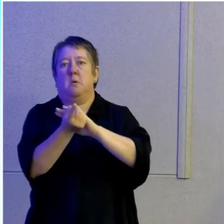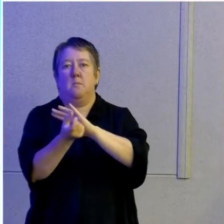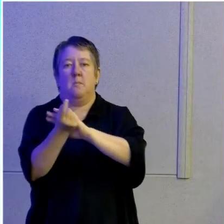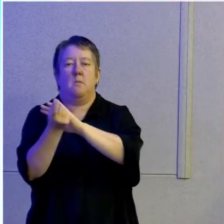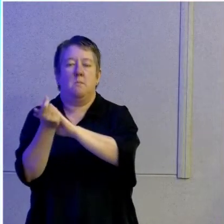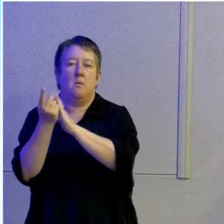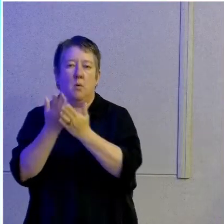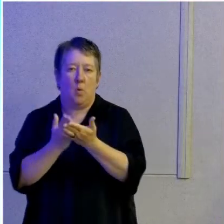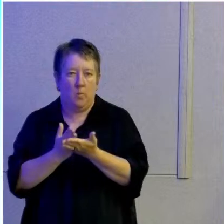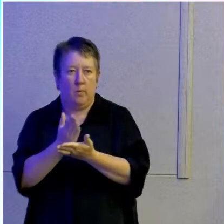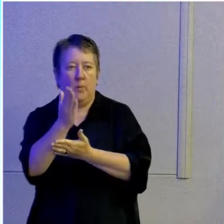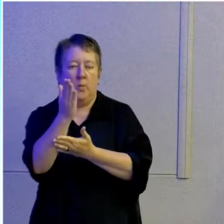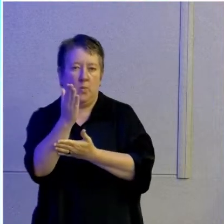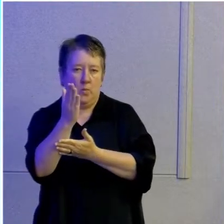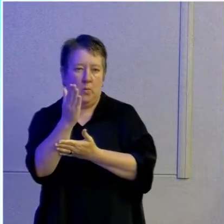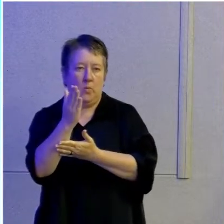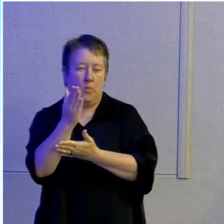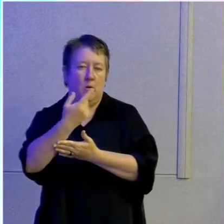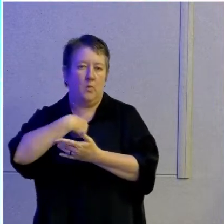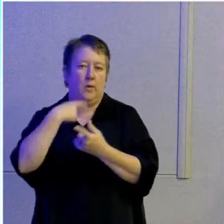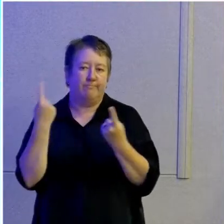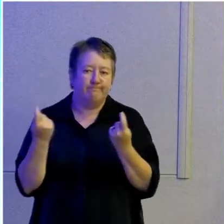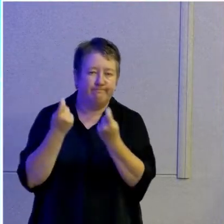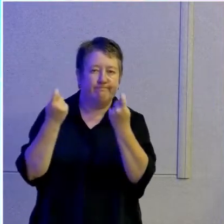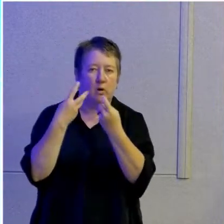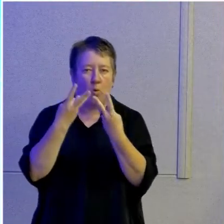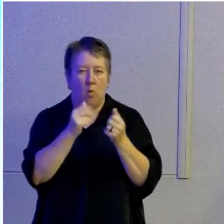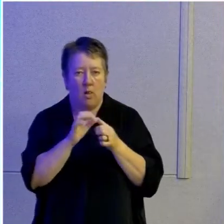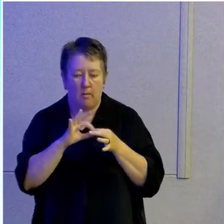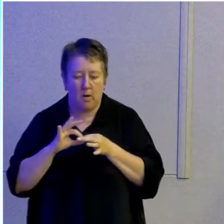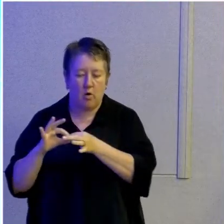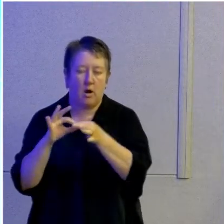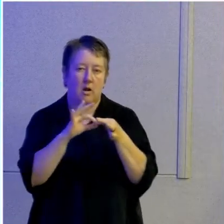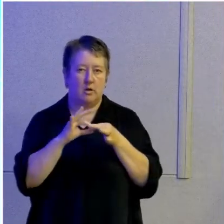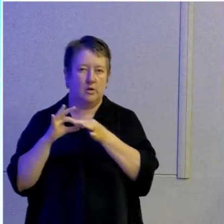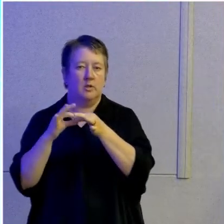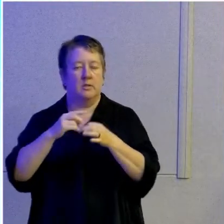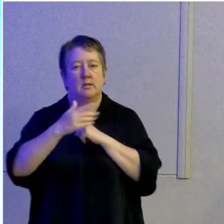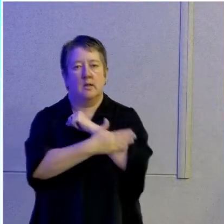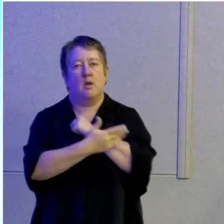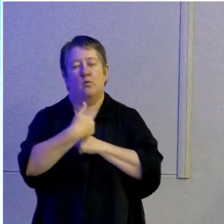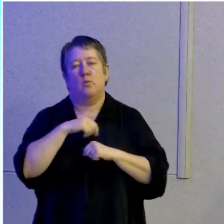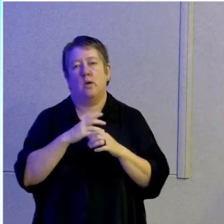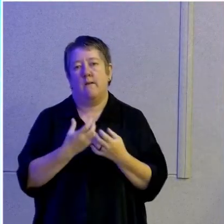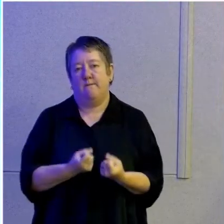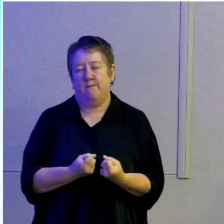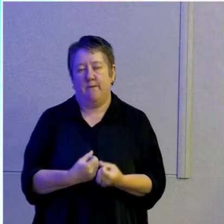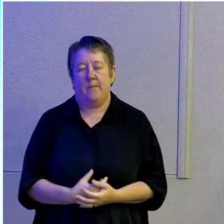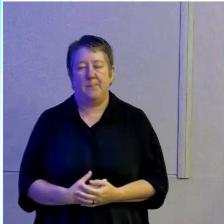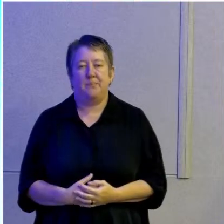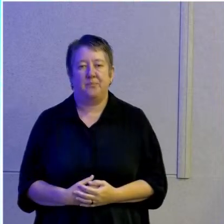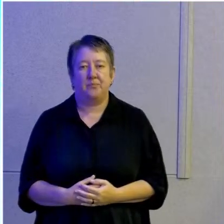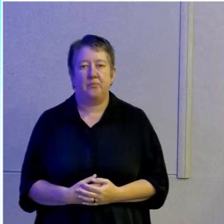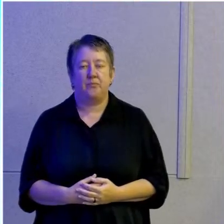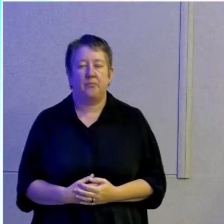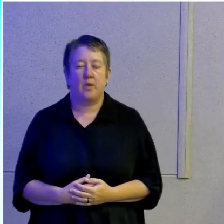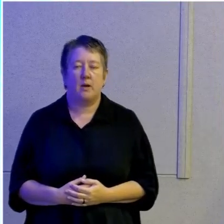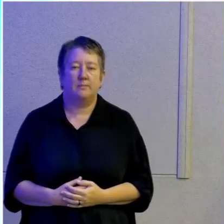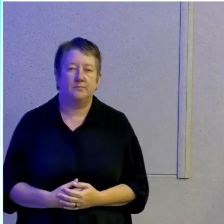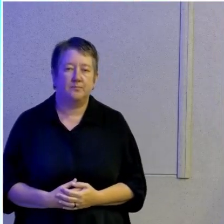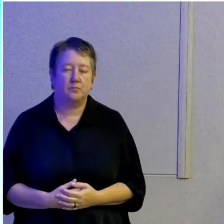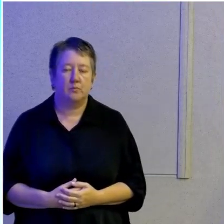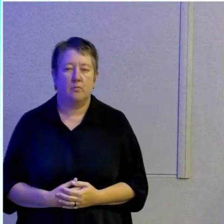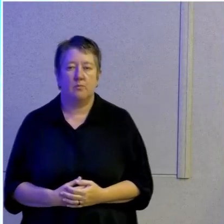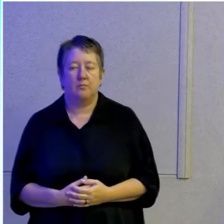going through as we celebrate a lot of collaborations that we're having as a country. We are